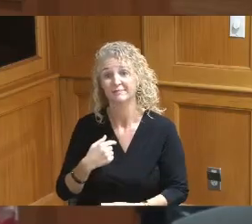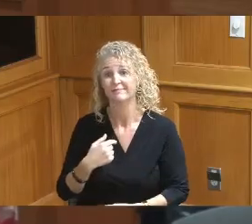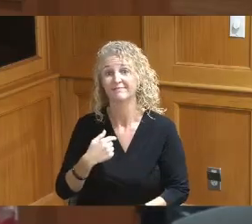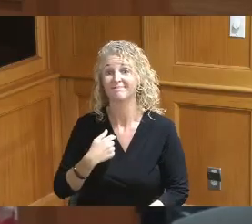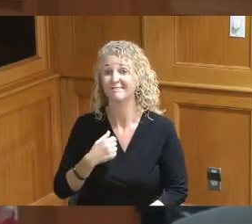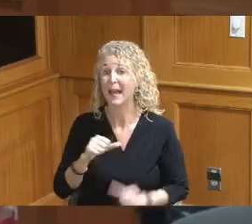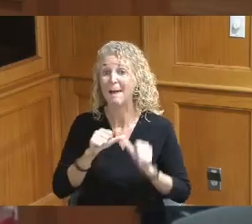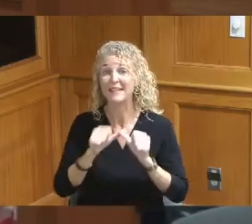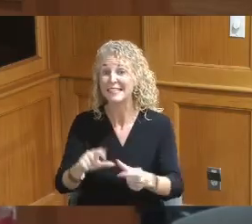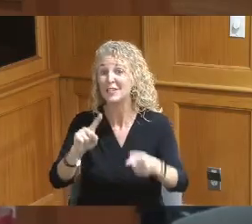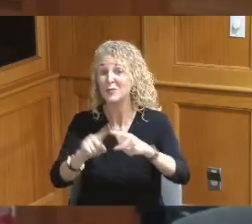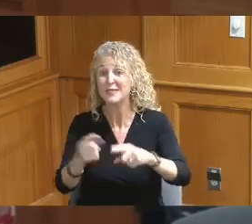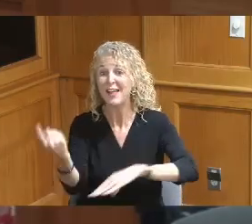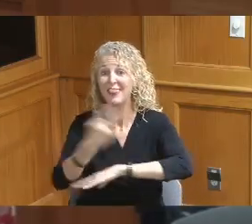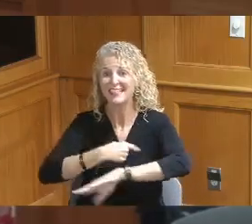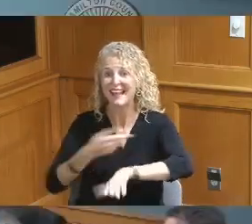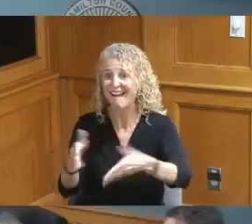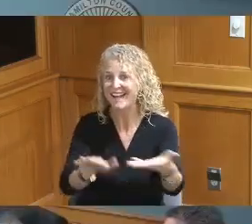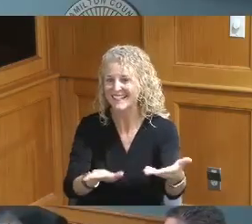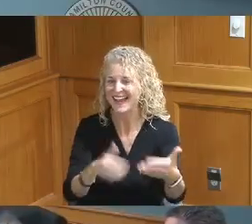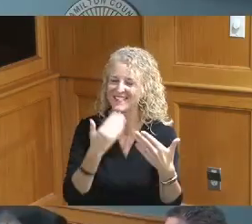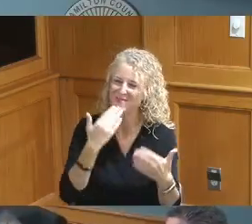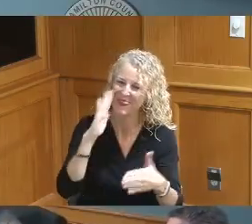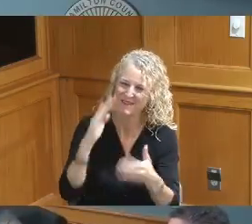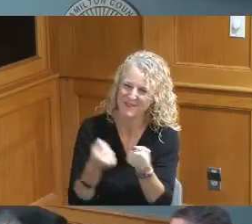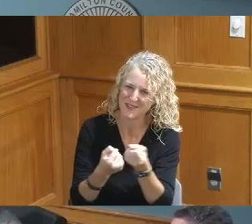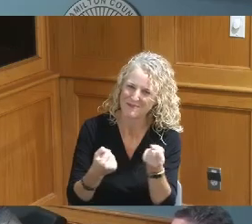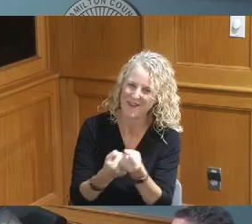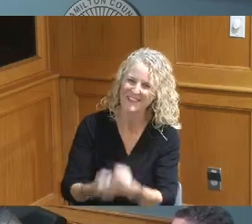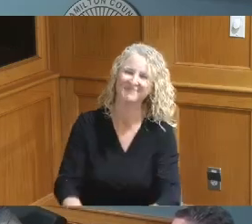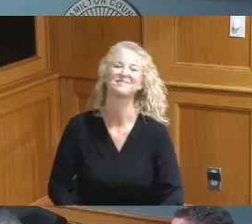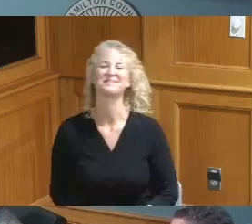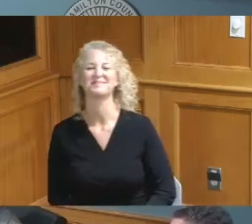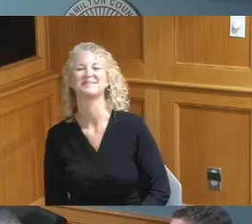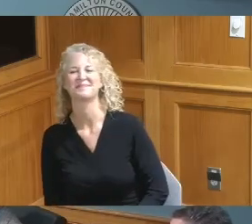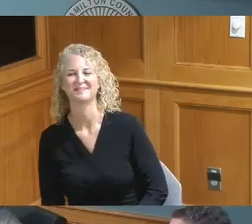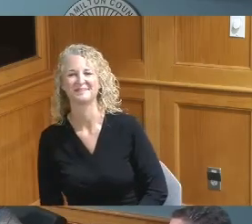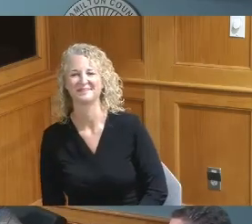my body, okay? There you go. Thank you. Yep.